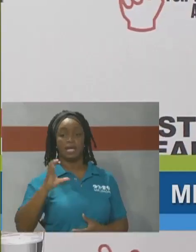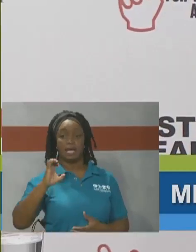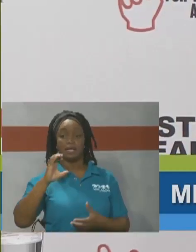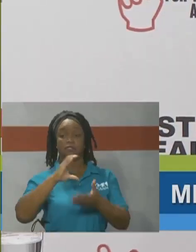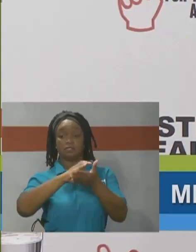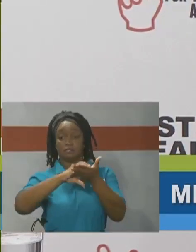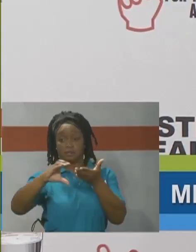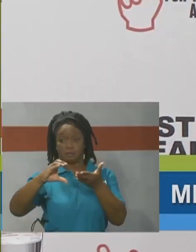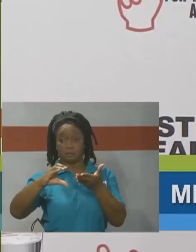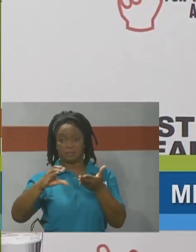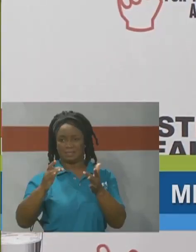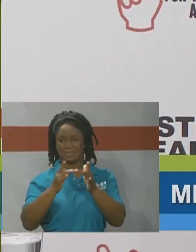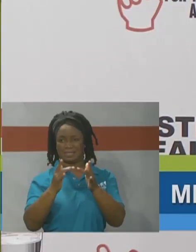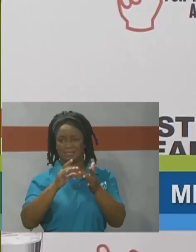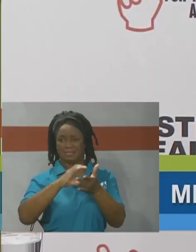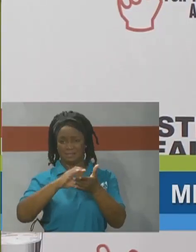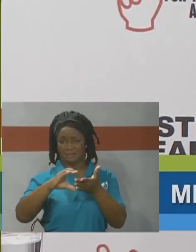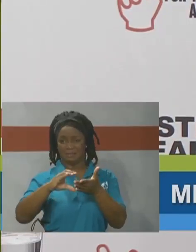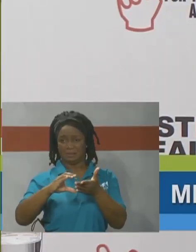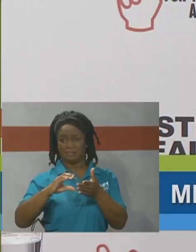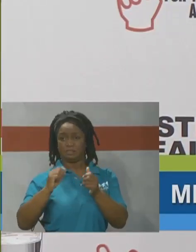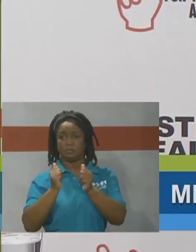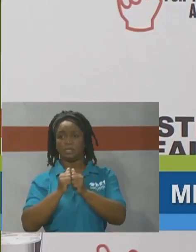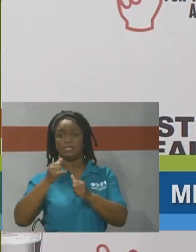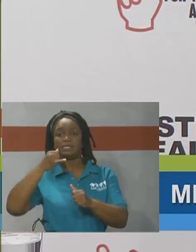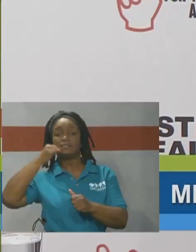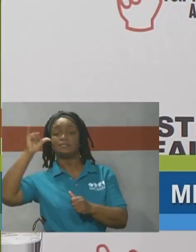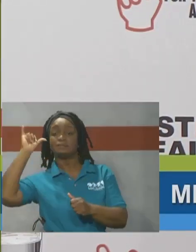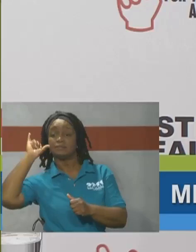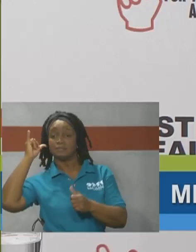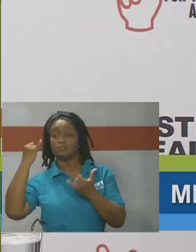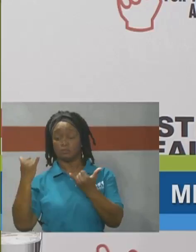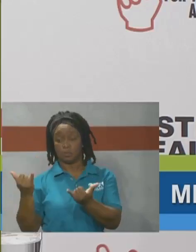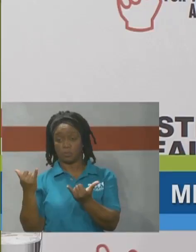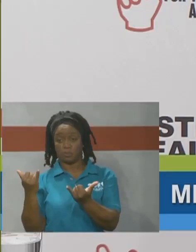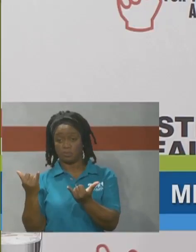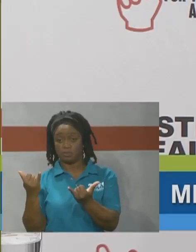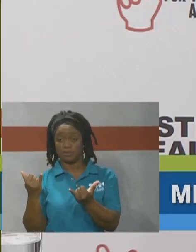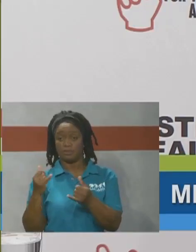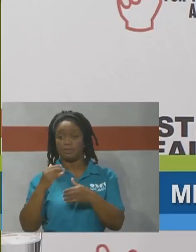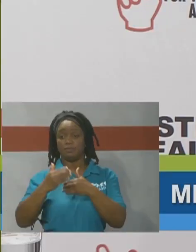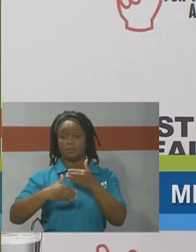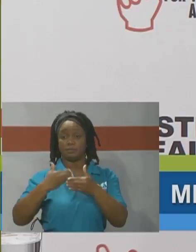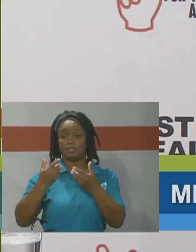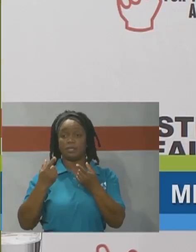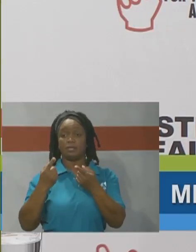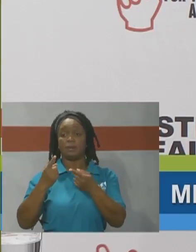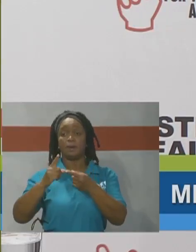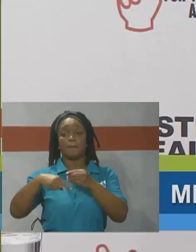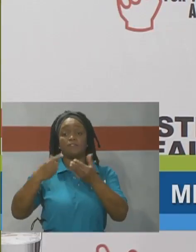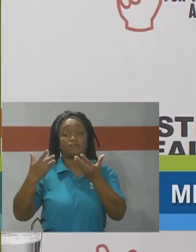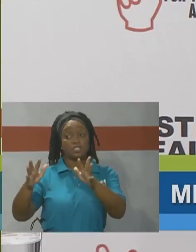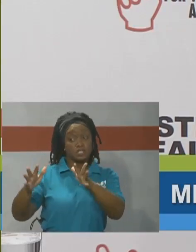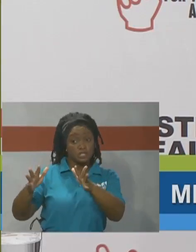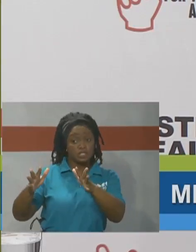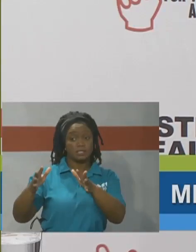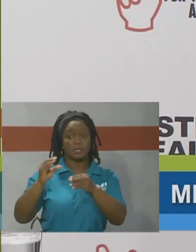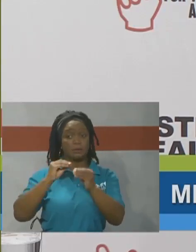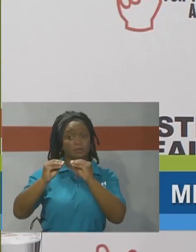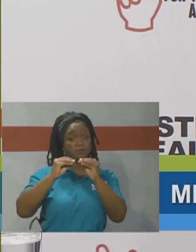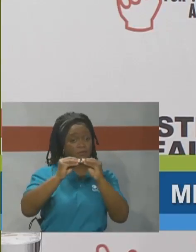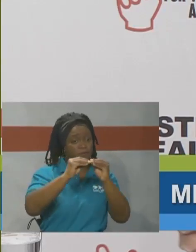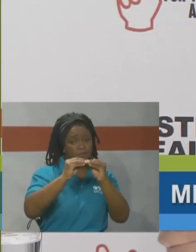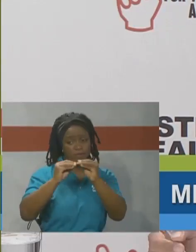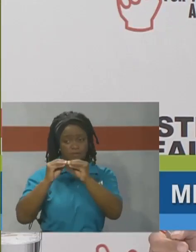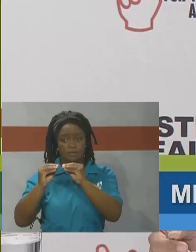Bacchus yesterday. We are completing the verification exercise, and as soon as that is finished, Minister Bacchus